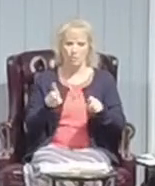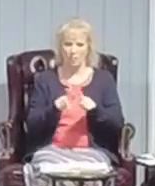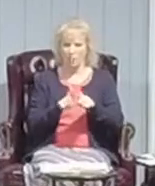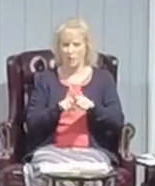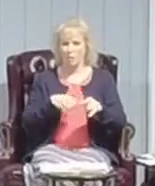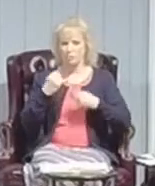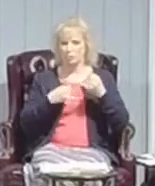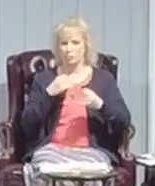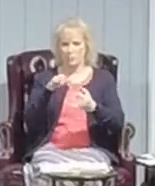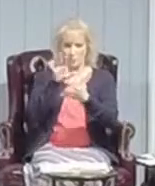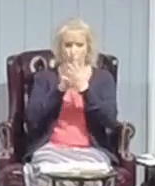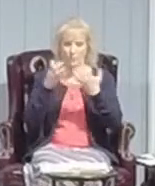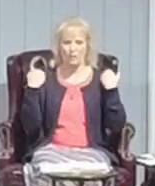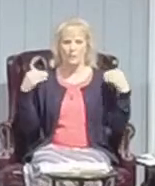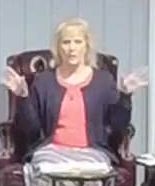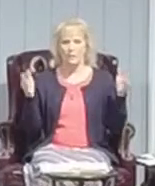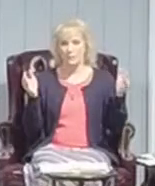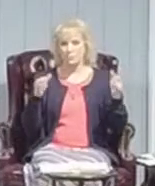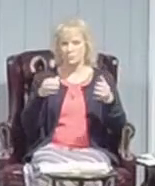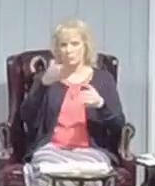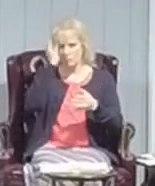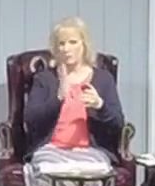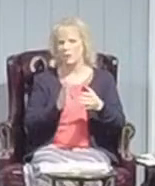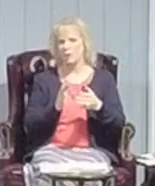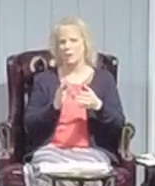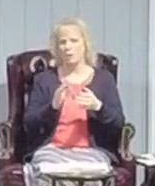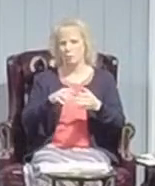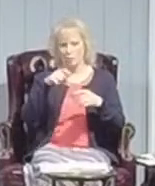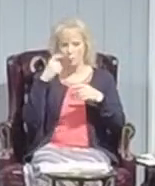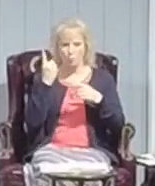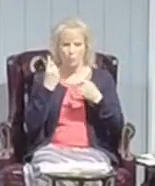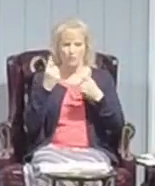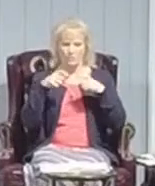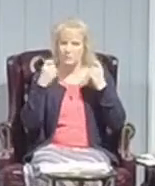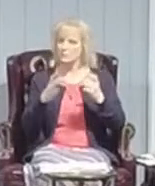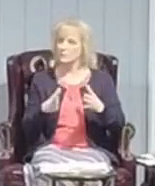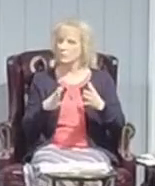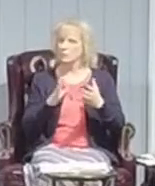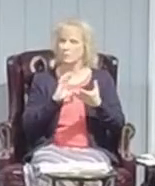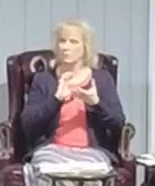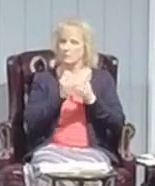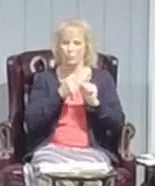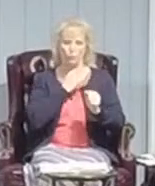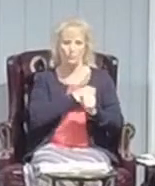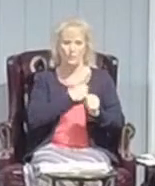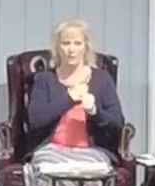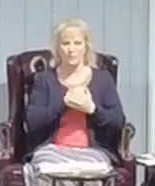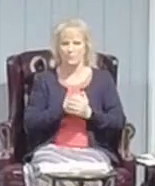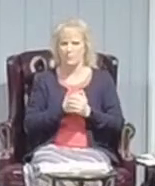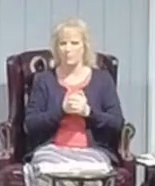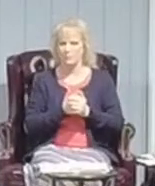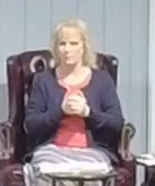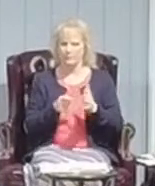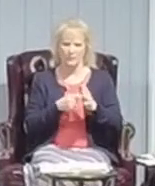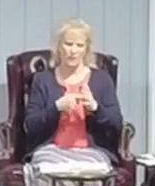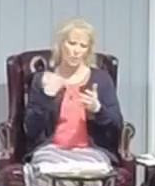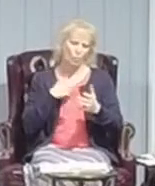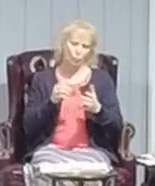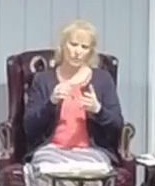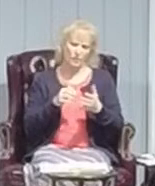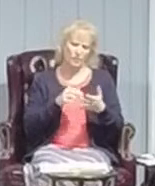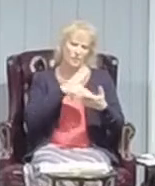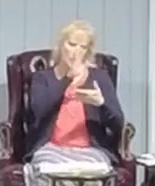is joy in the presence of the angels of God over one sinner that repenteth. And sometimes we paint this picture